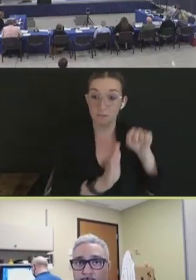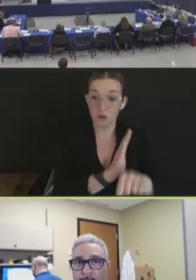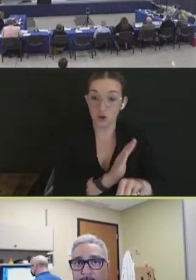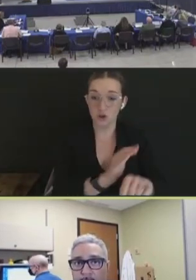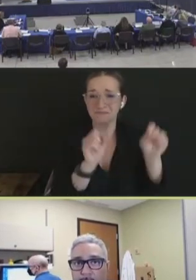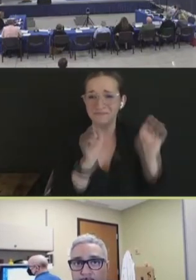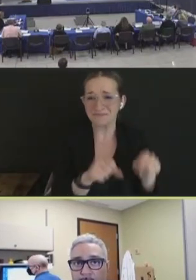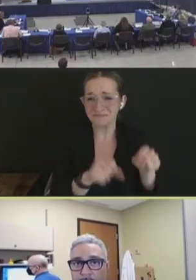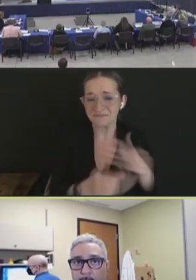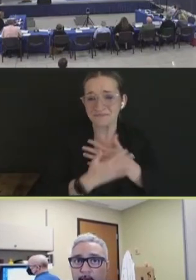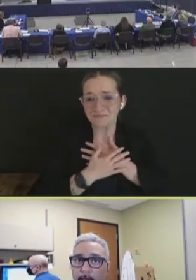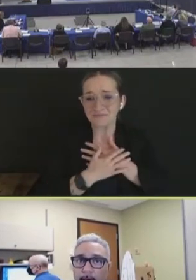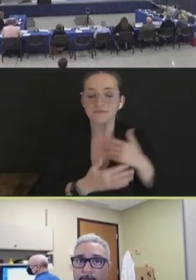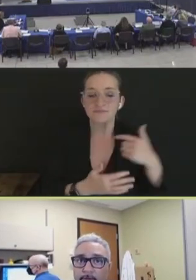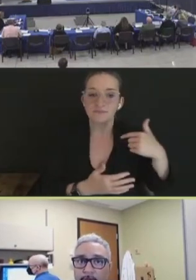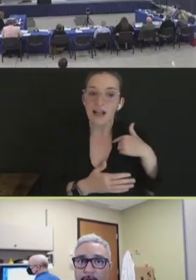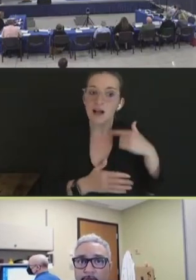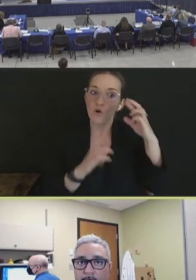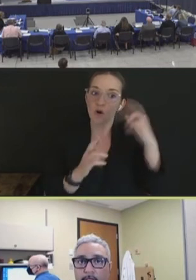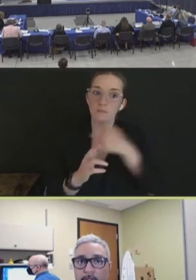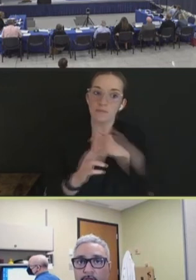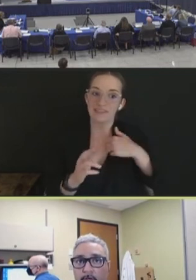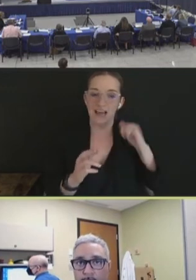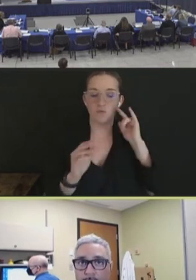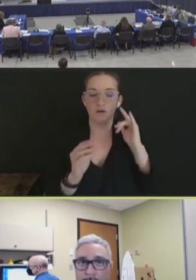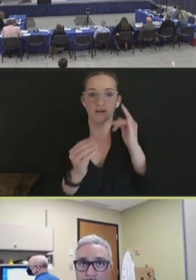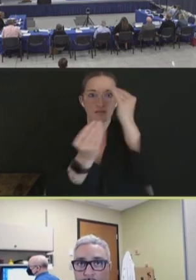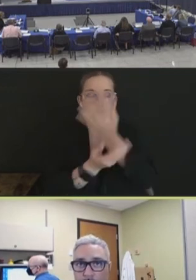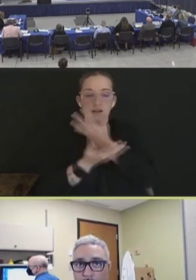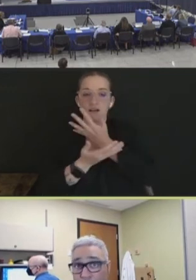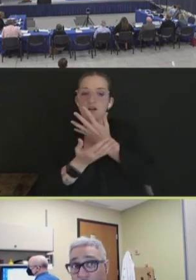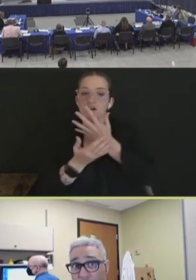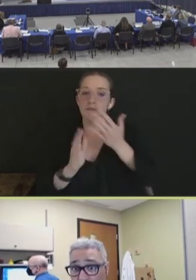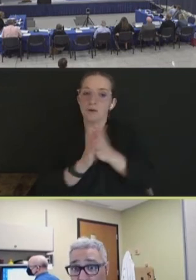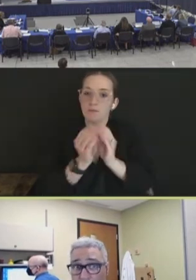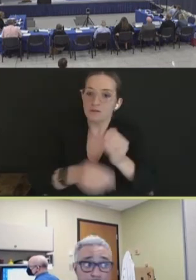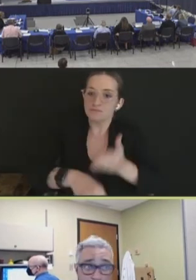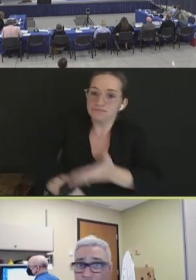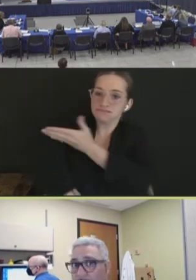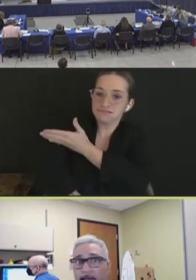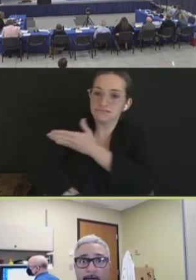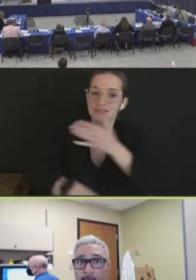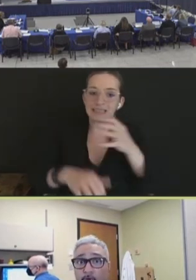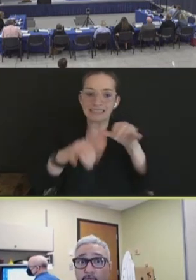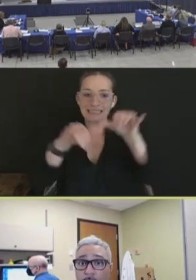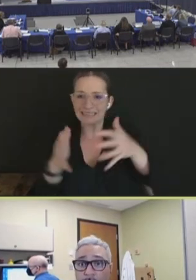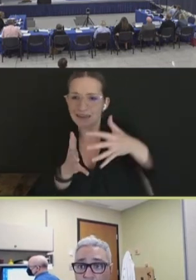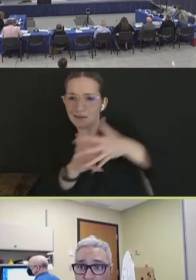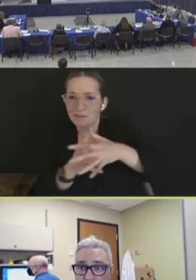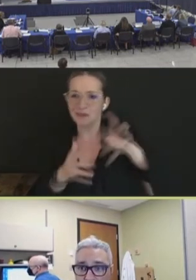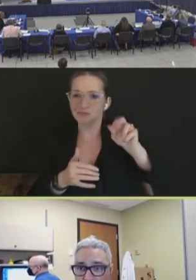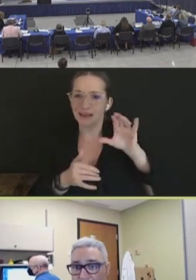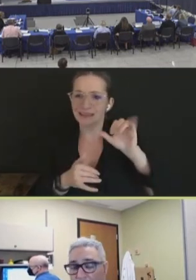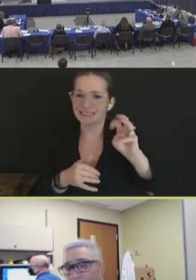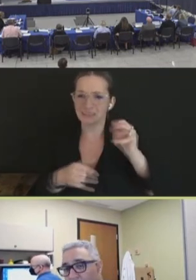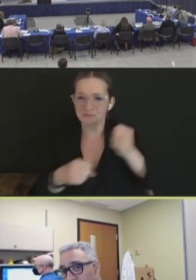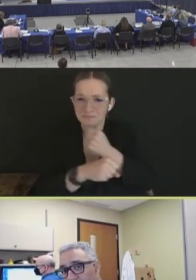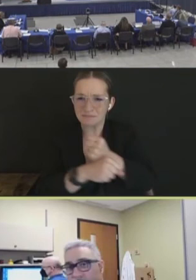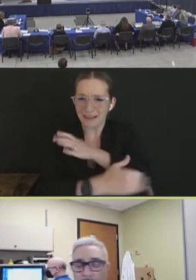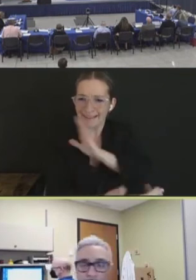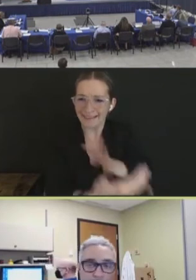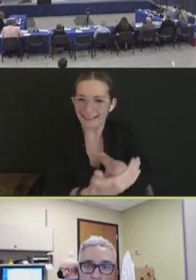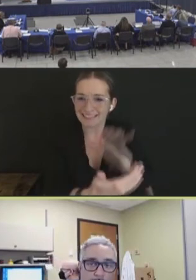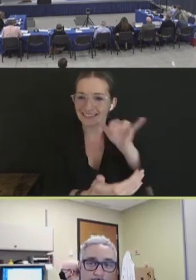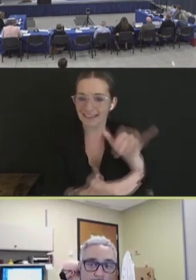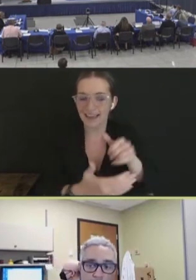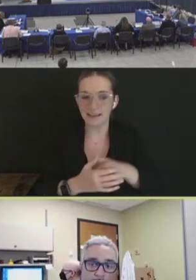things about systemic racism and how this continues to be an issue that we need to address both in research medicine and more broadly in our society. And then